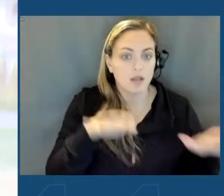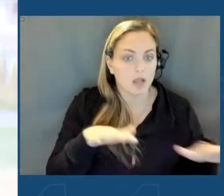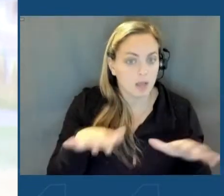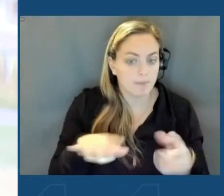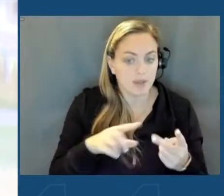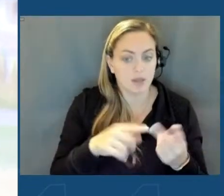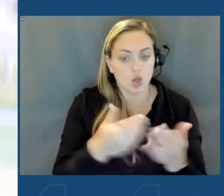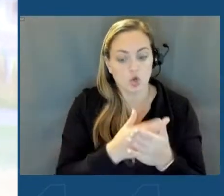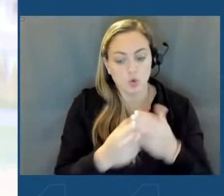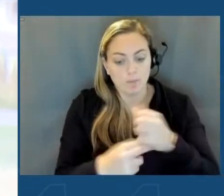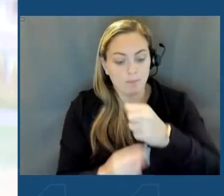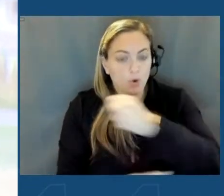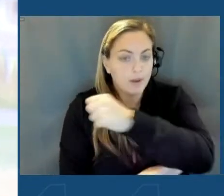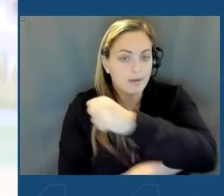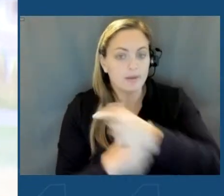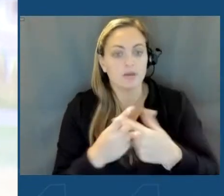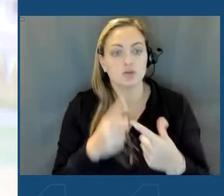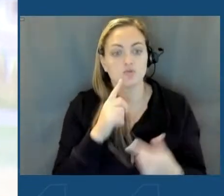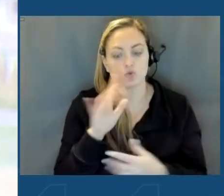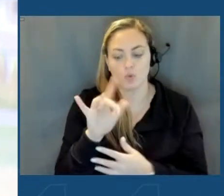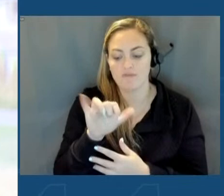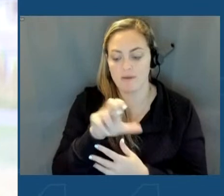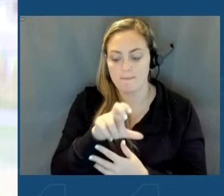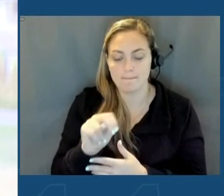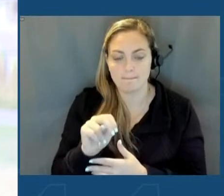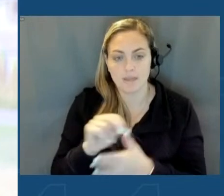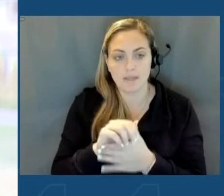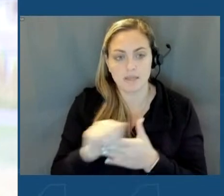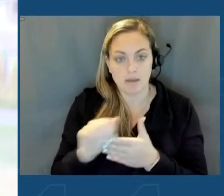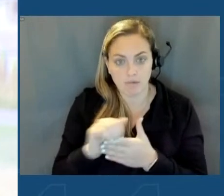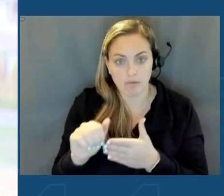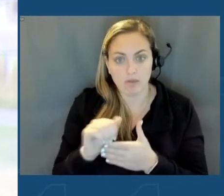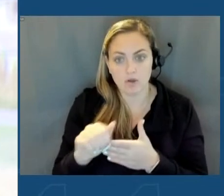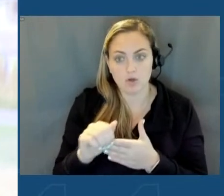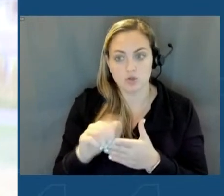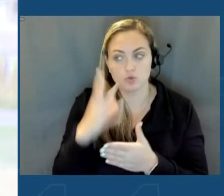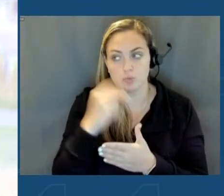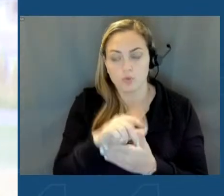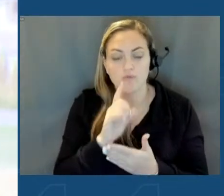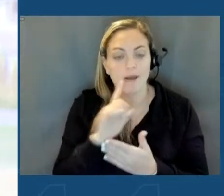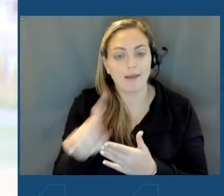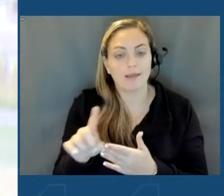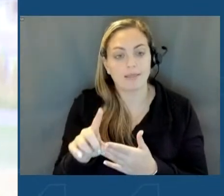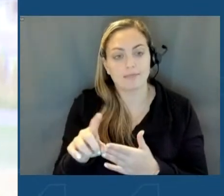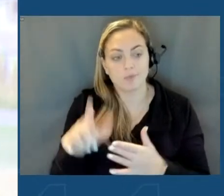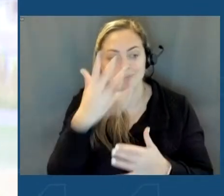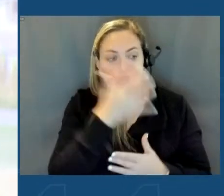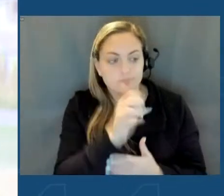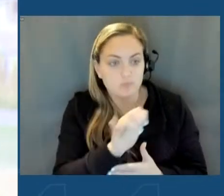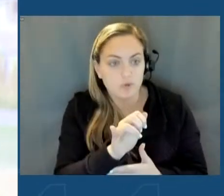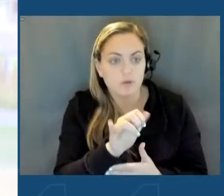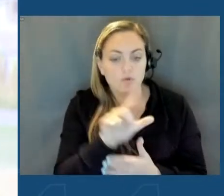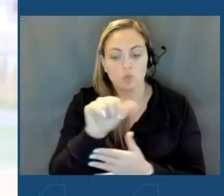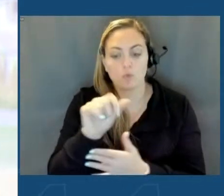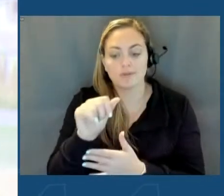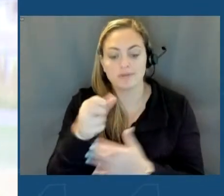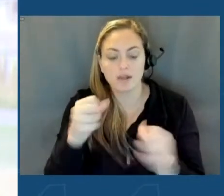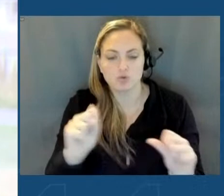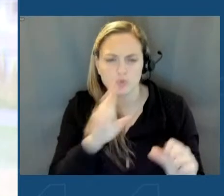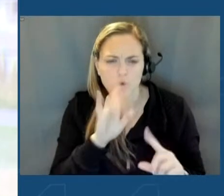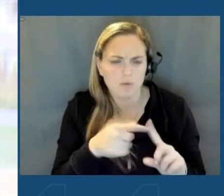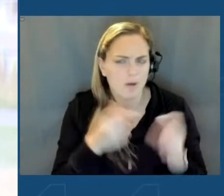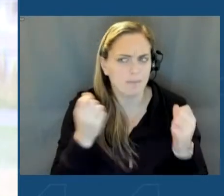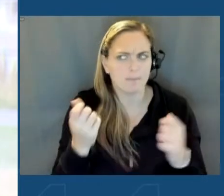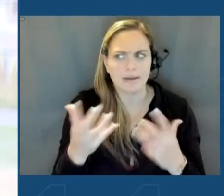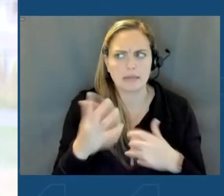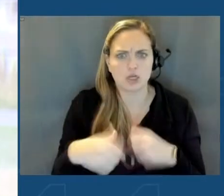$25 million for a new bridge to beautify the landscape and the streetscape along the parkway along Louisiana Street, something we've talked about a long